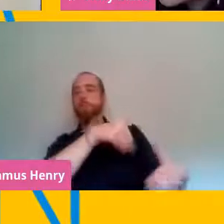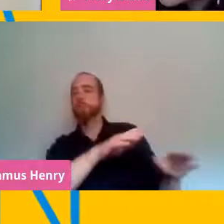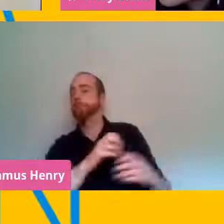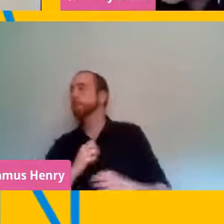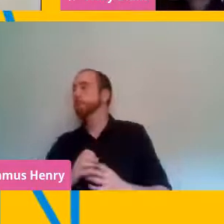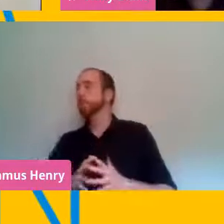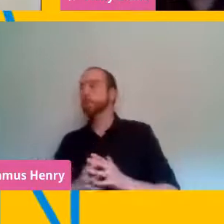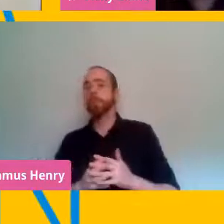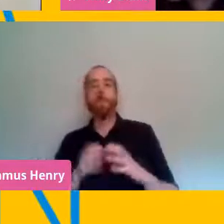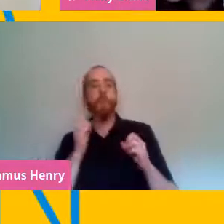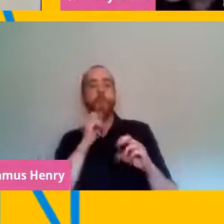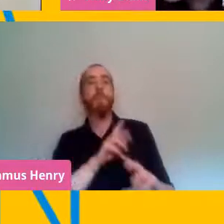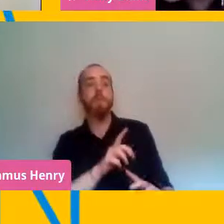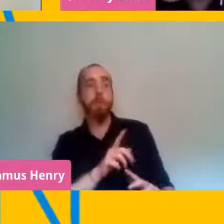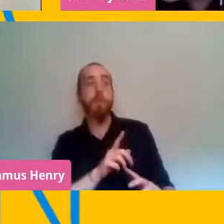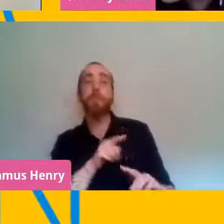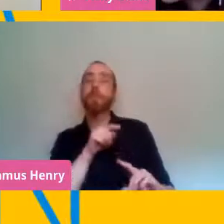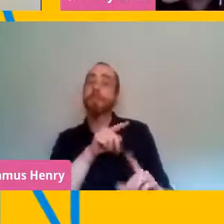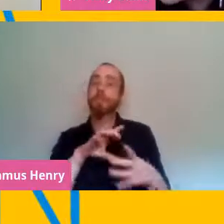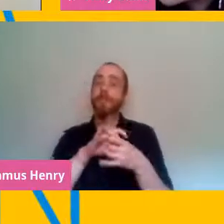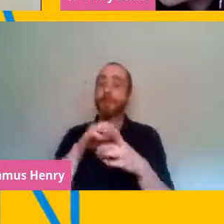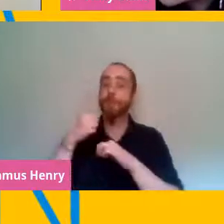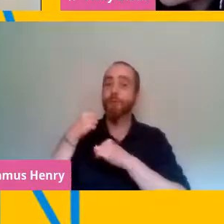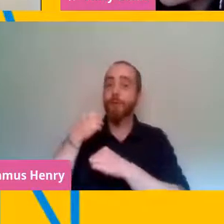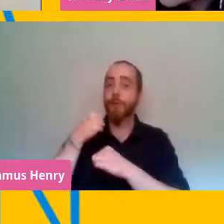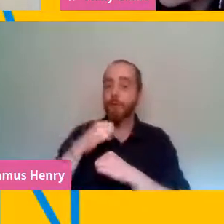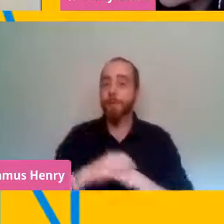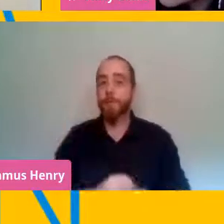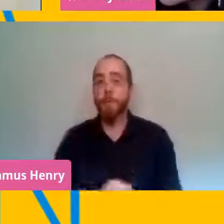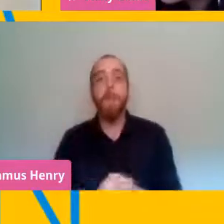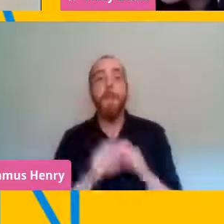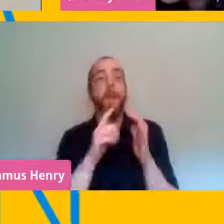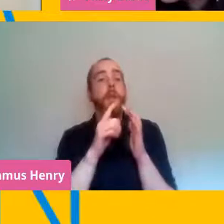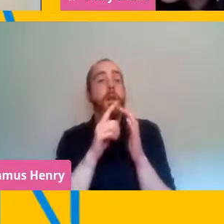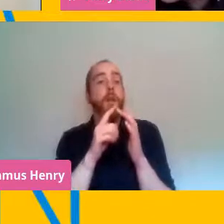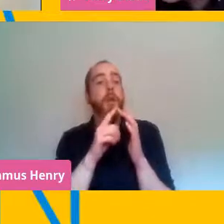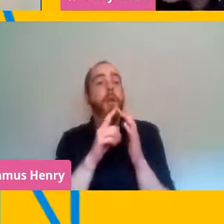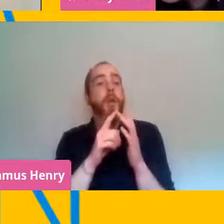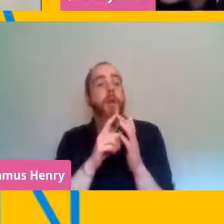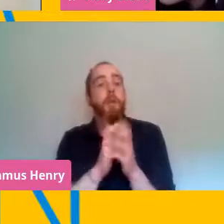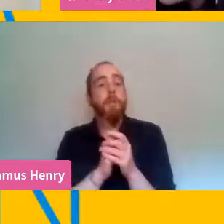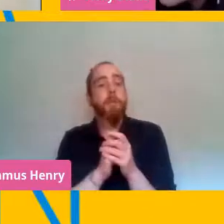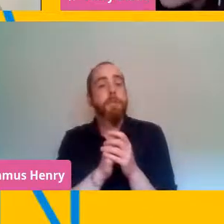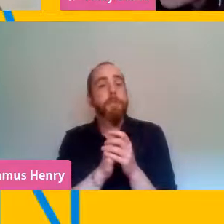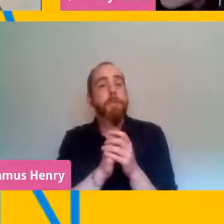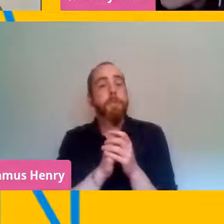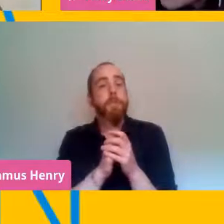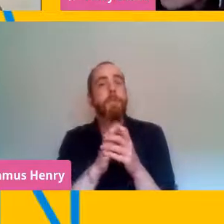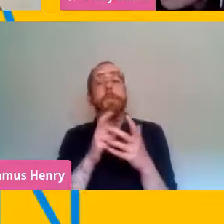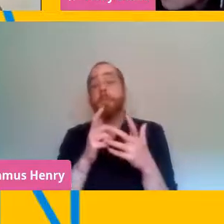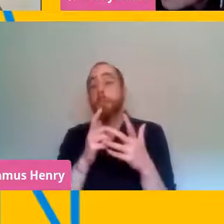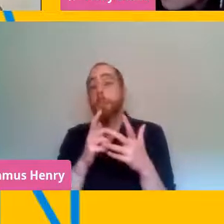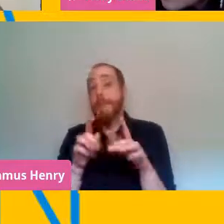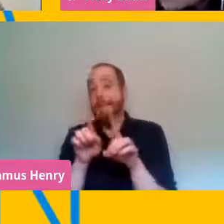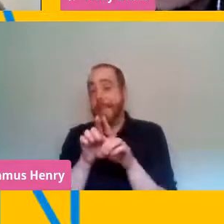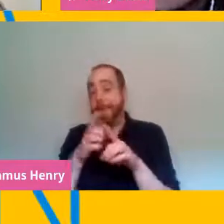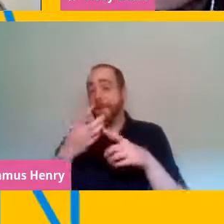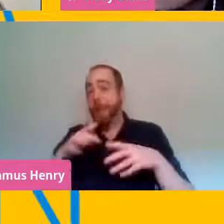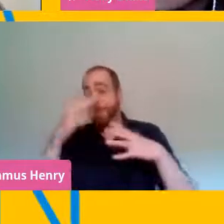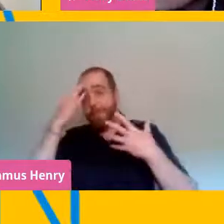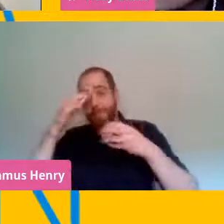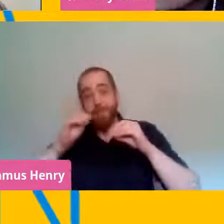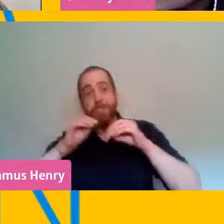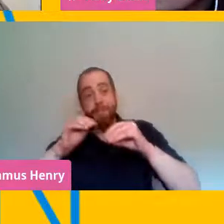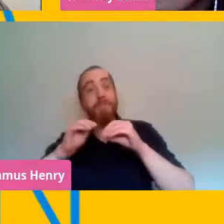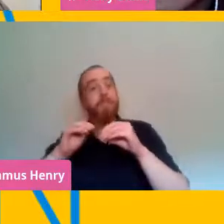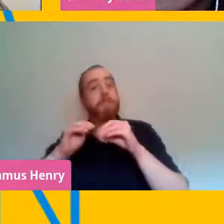In June, we organized a permanent staff solidarity pledge, which people have spoken about earlier. And we've held a training on how to implement that pledge, which